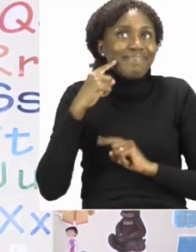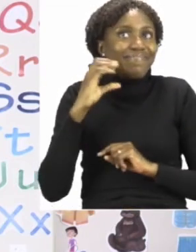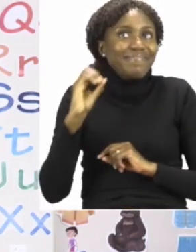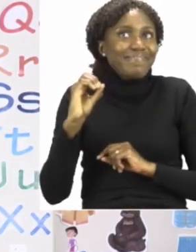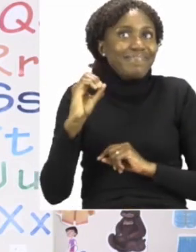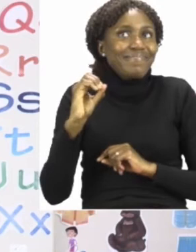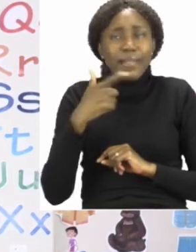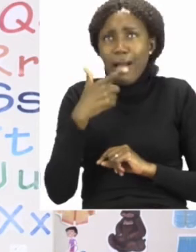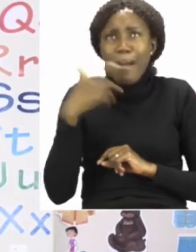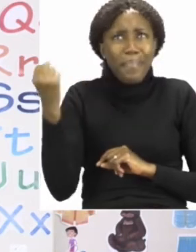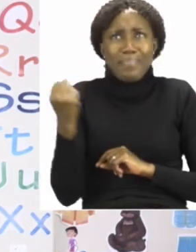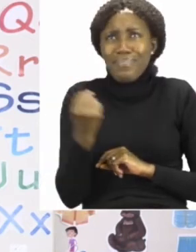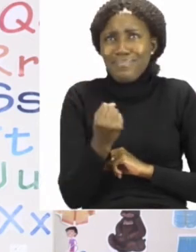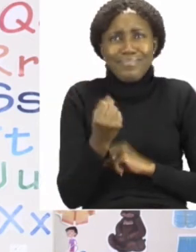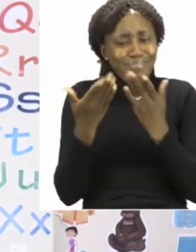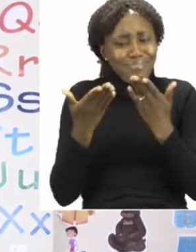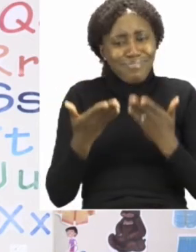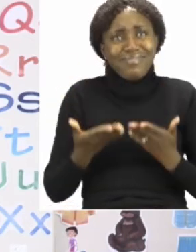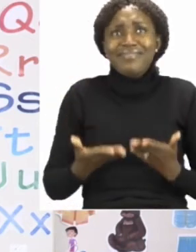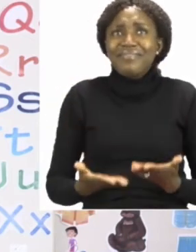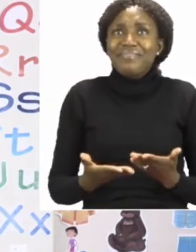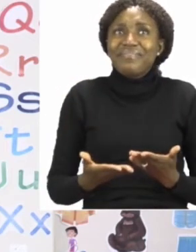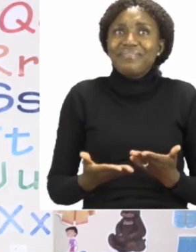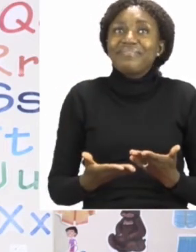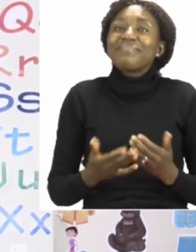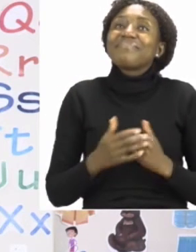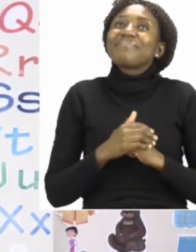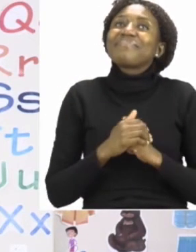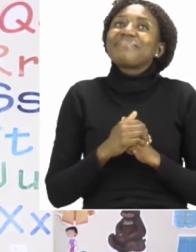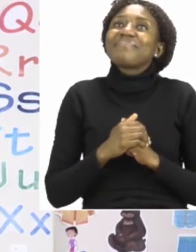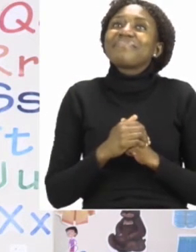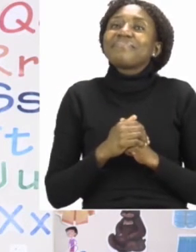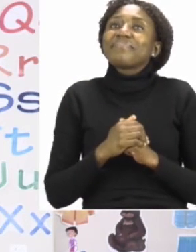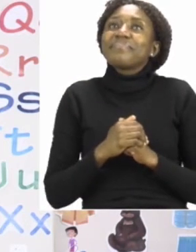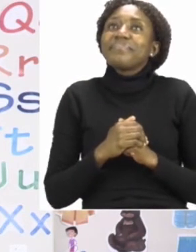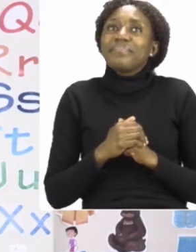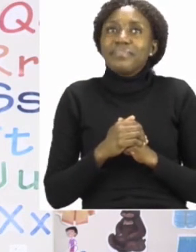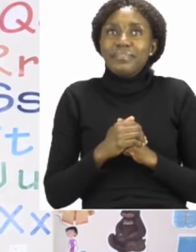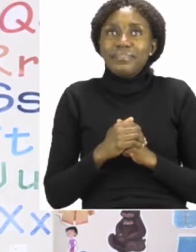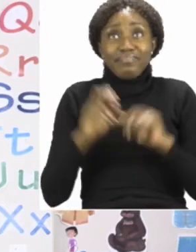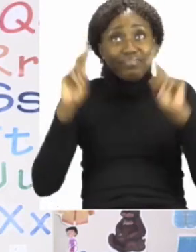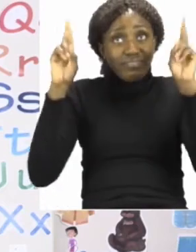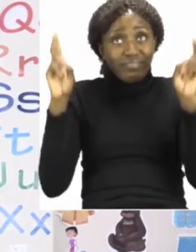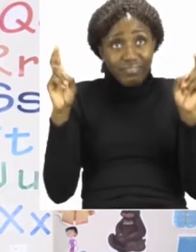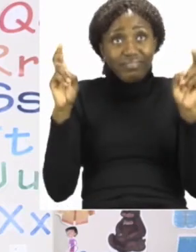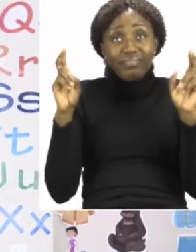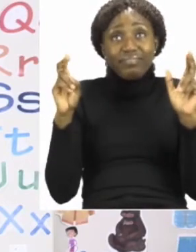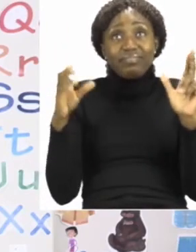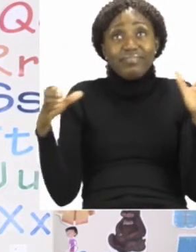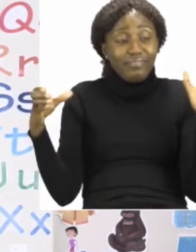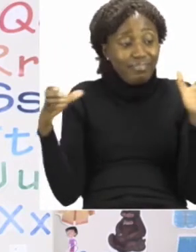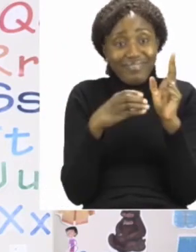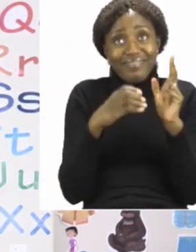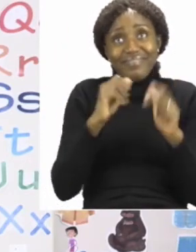with us again today i am teacher hartum and our theme for this week is